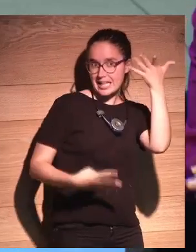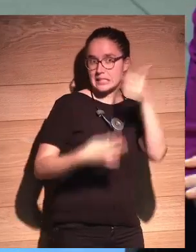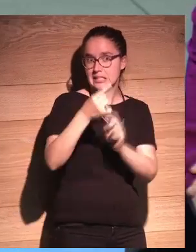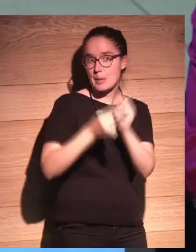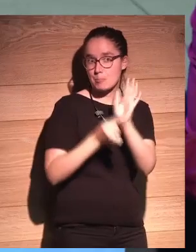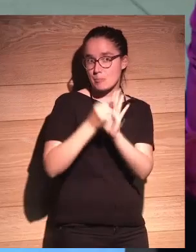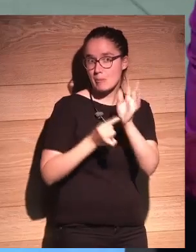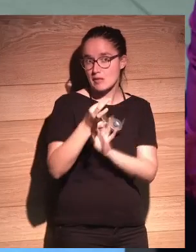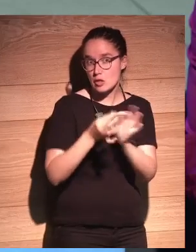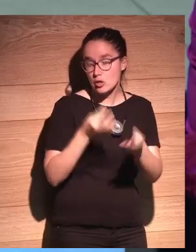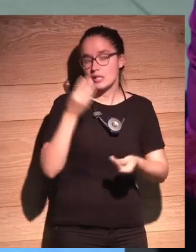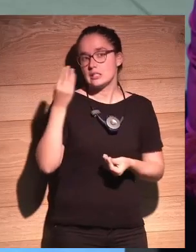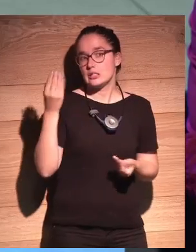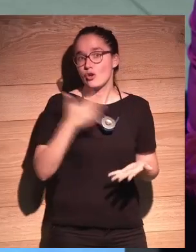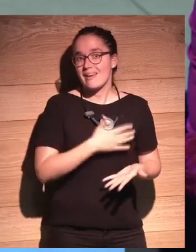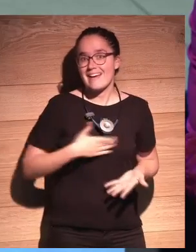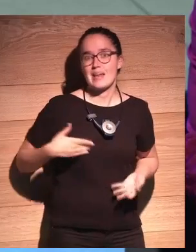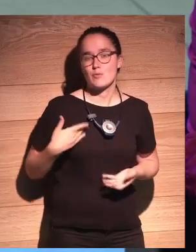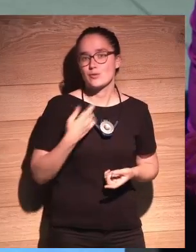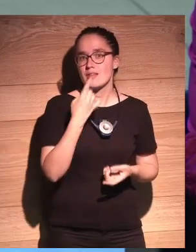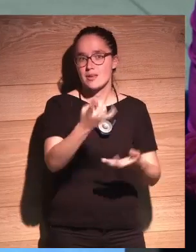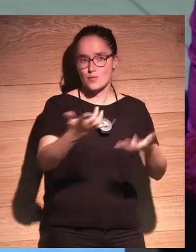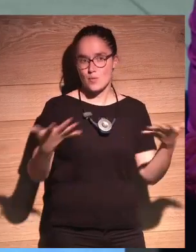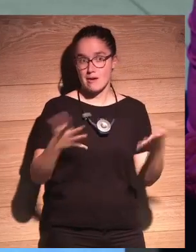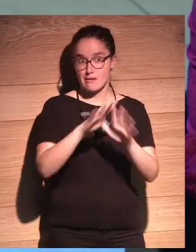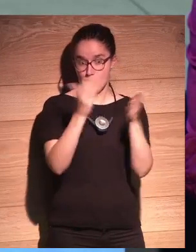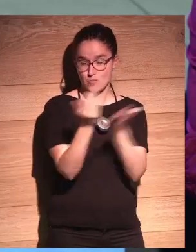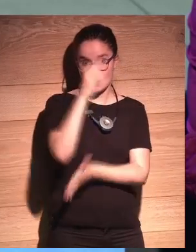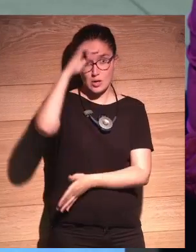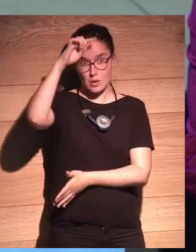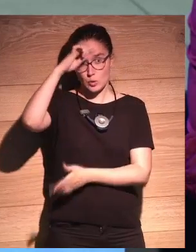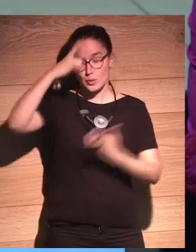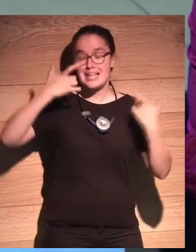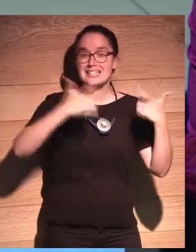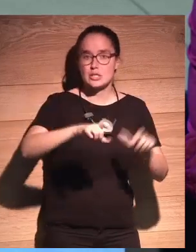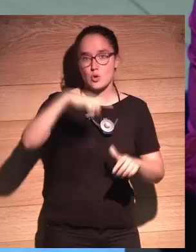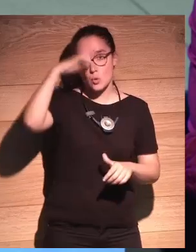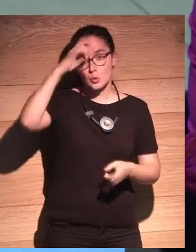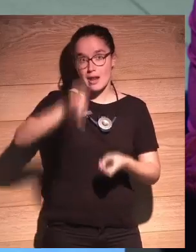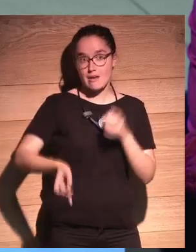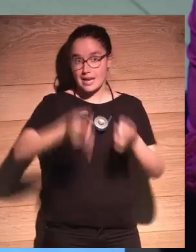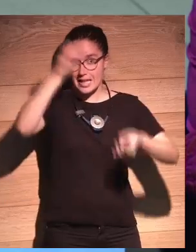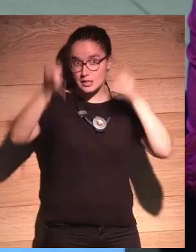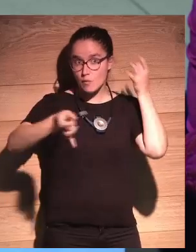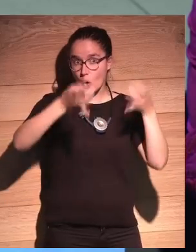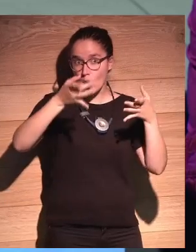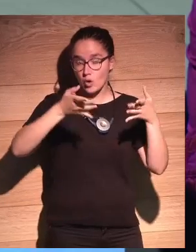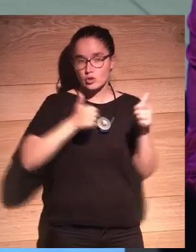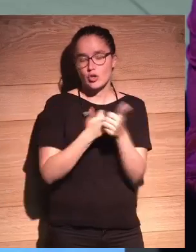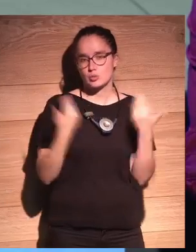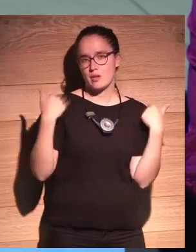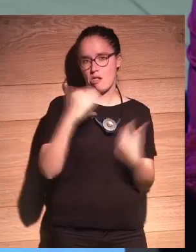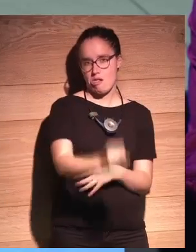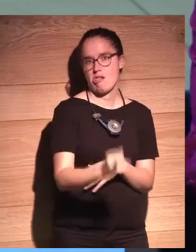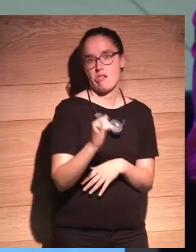the rankings, the measurements. What I mean by this is that the cultural sphere,